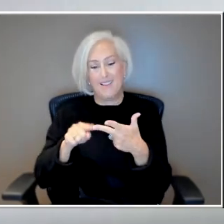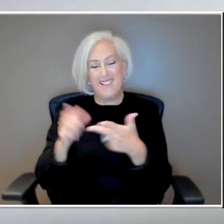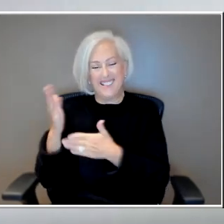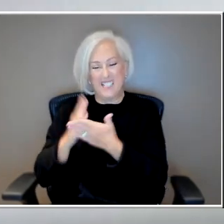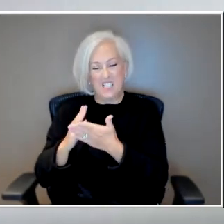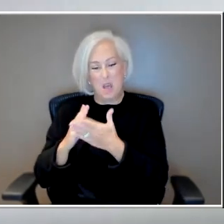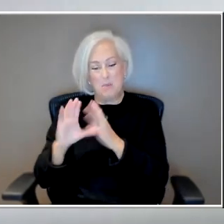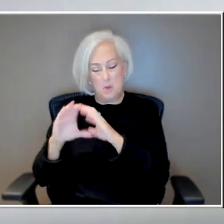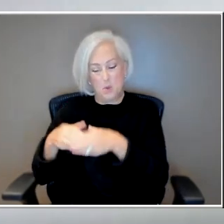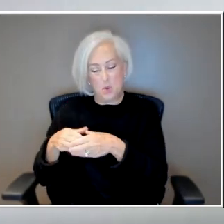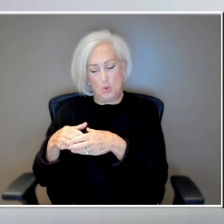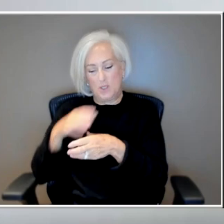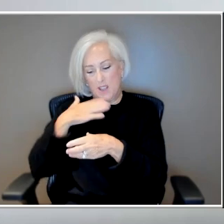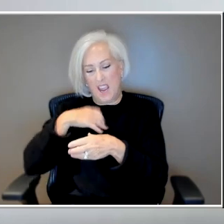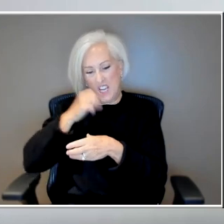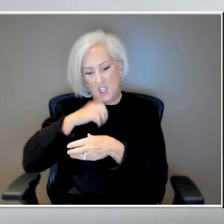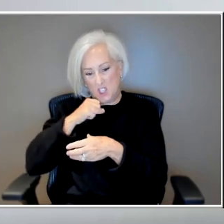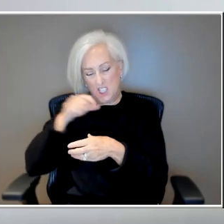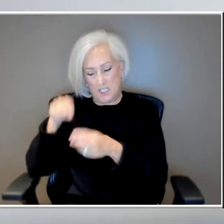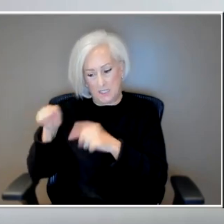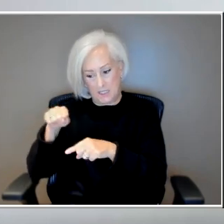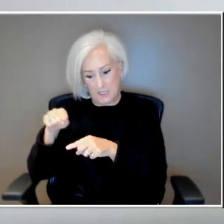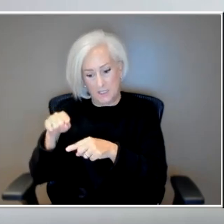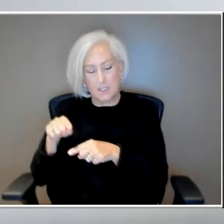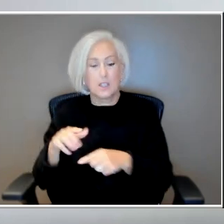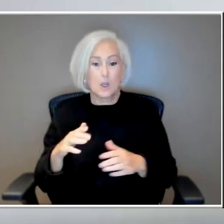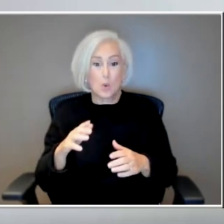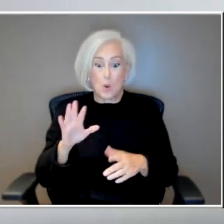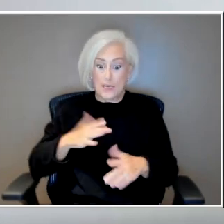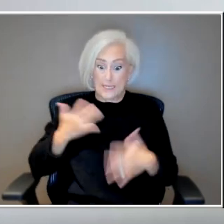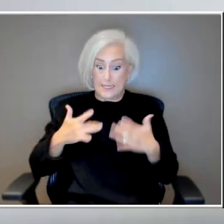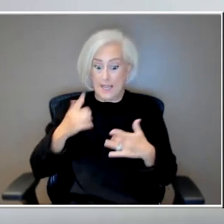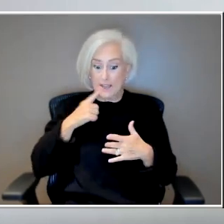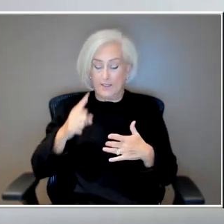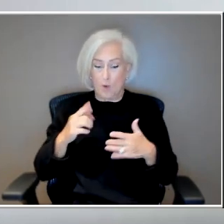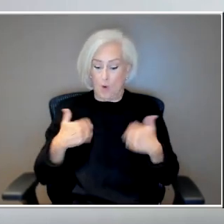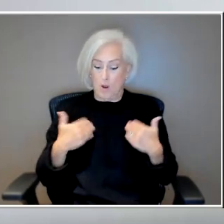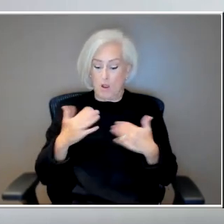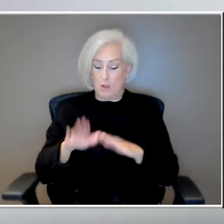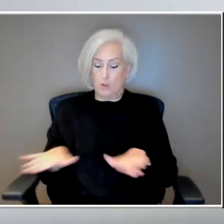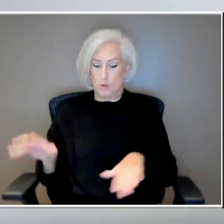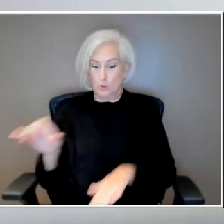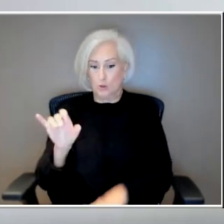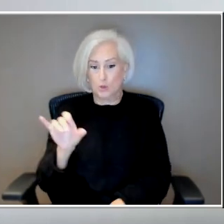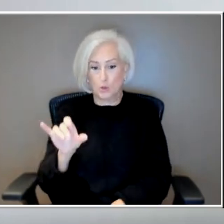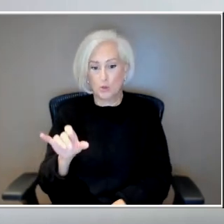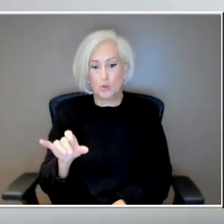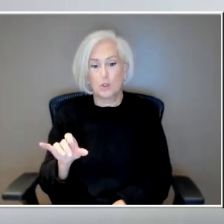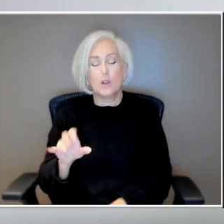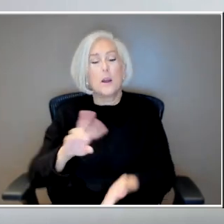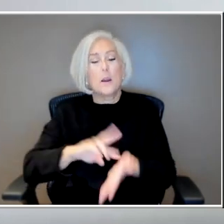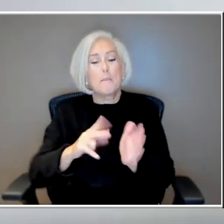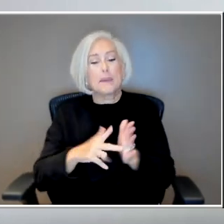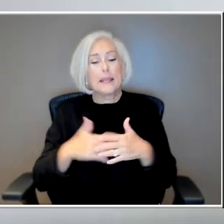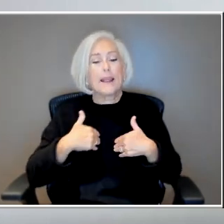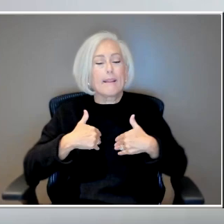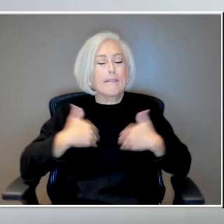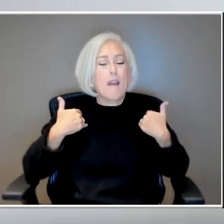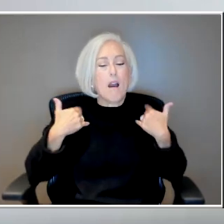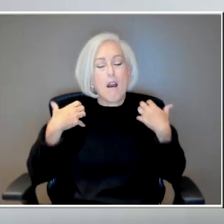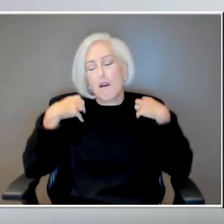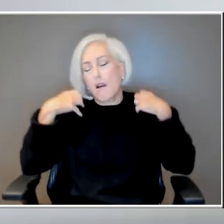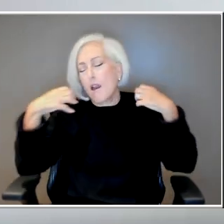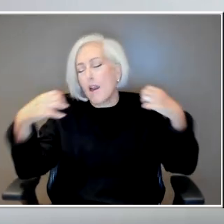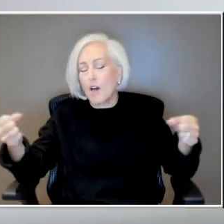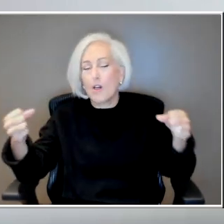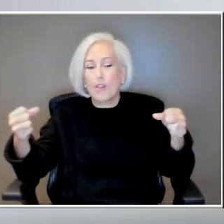super excited about that for young children, of course. So young, healthy, older,